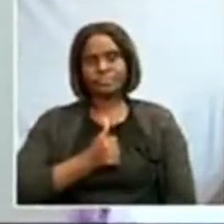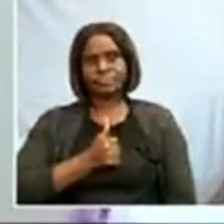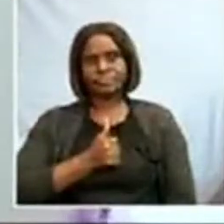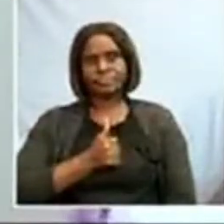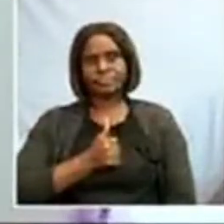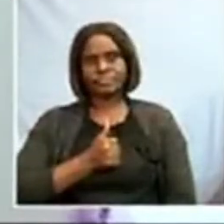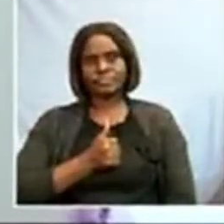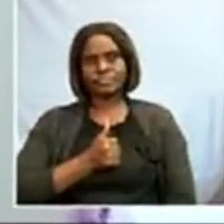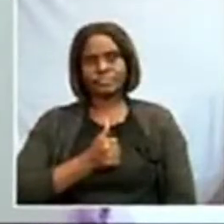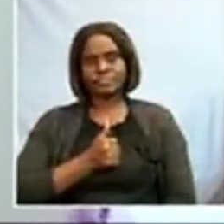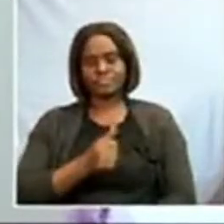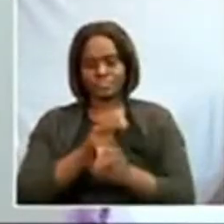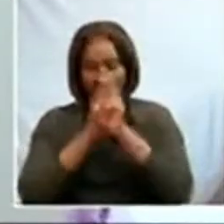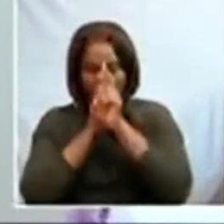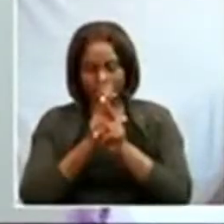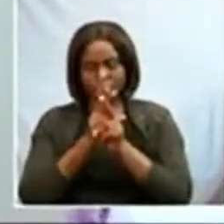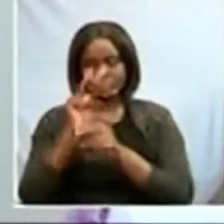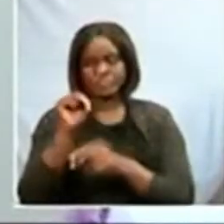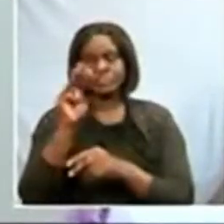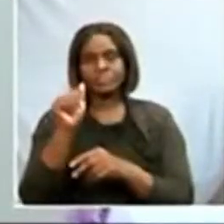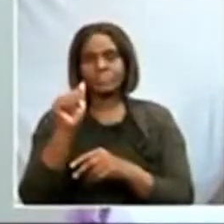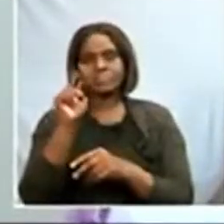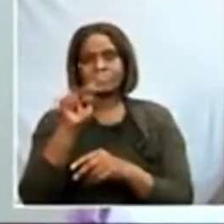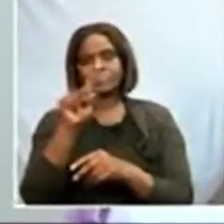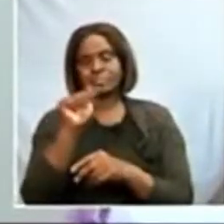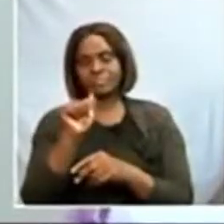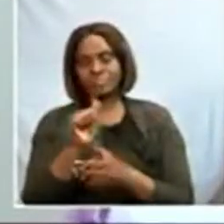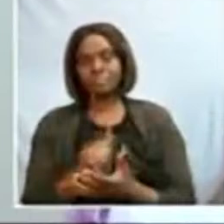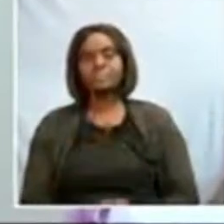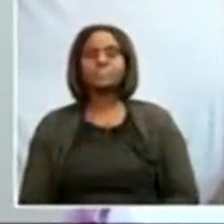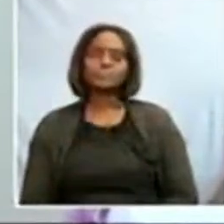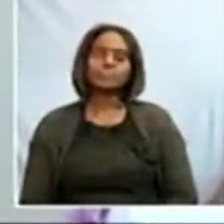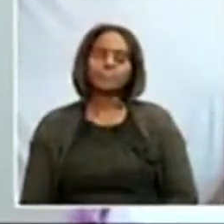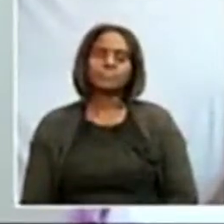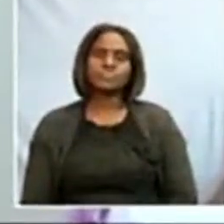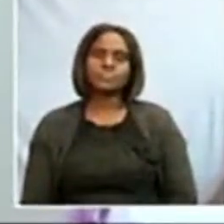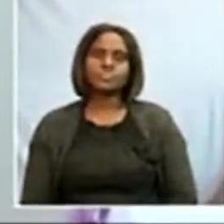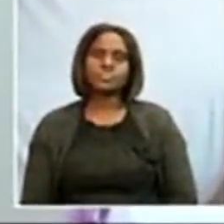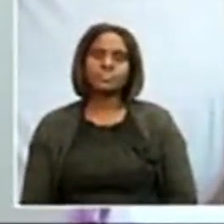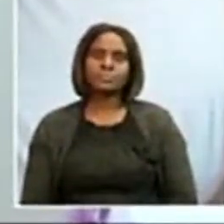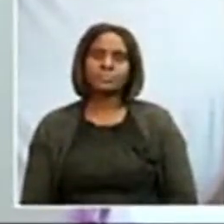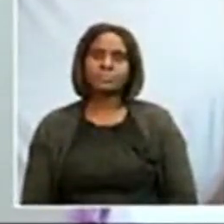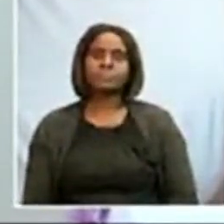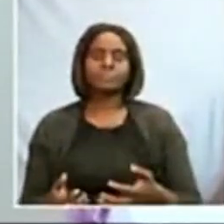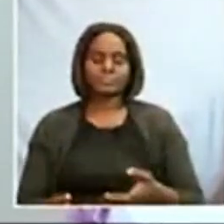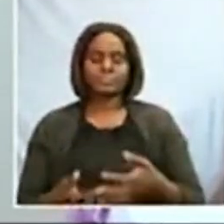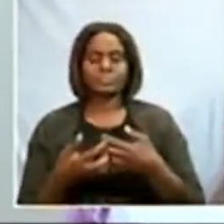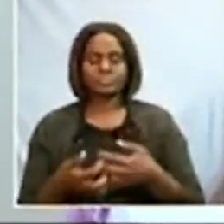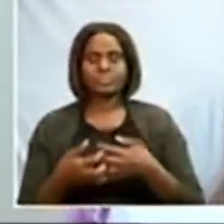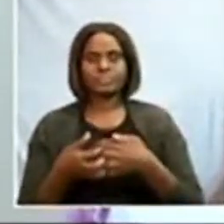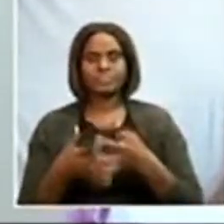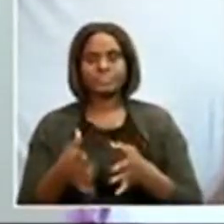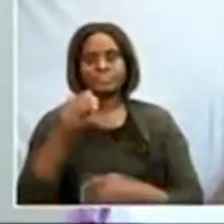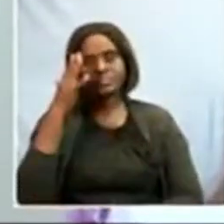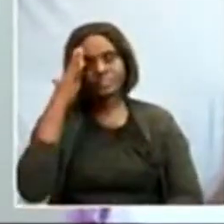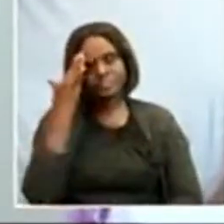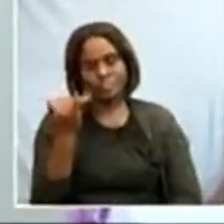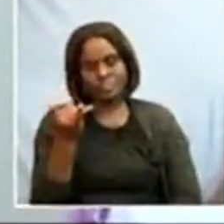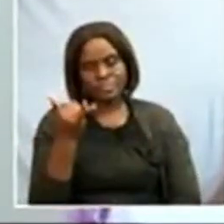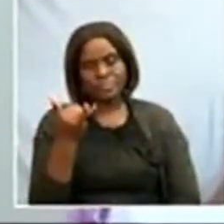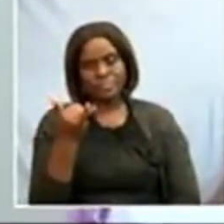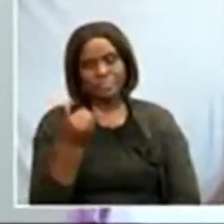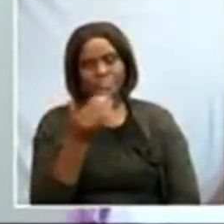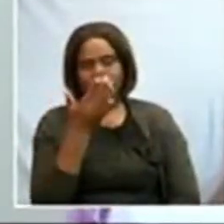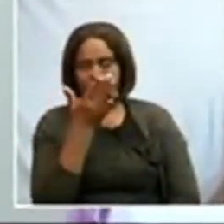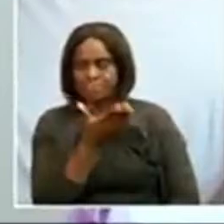yes, Honorable Mwanza. Yes, one comment on the submission of the engineer. Why is